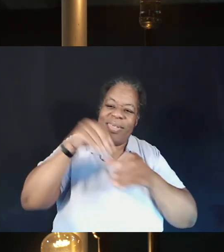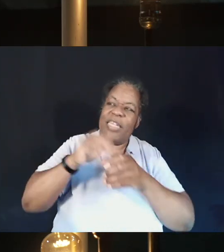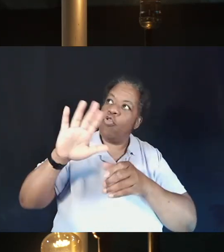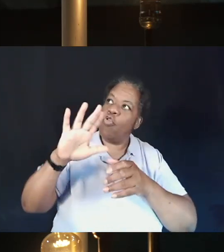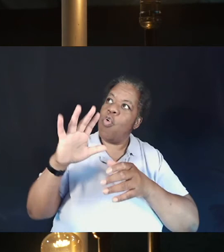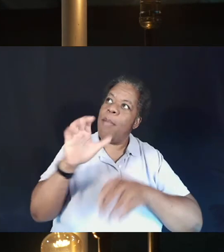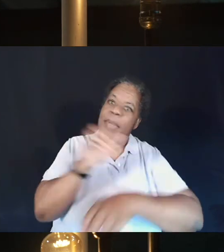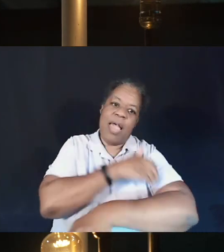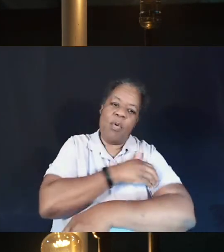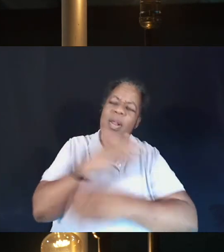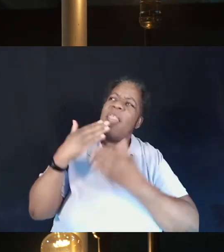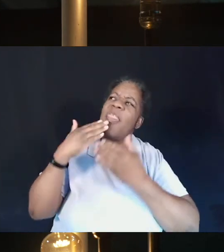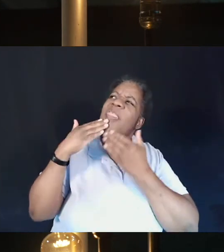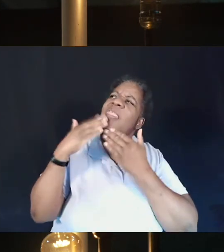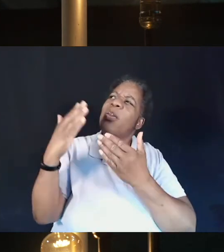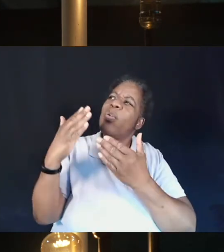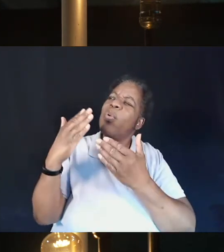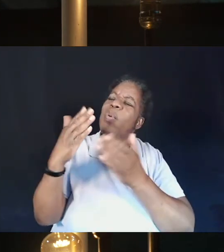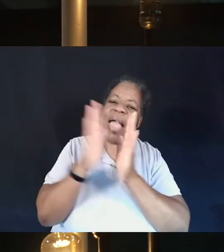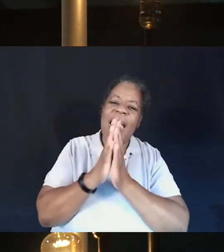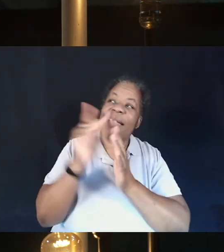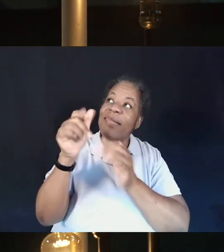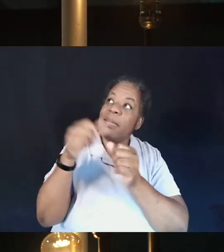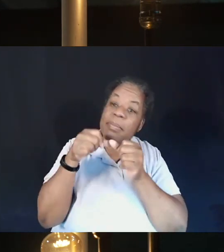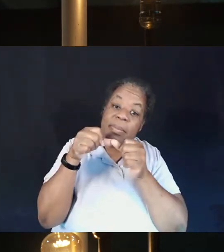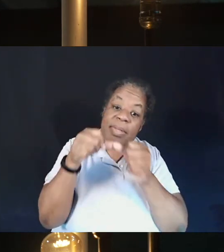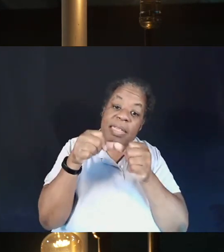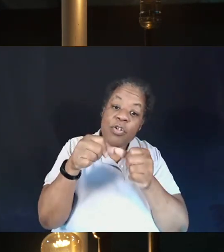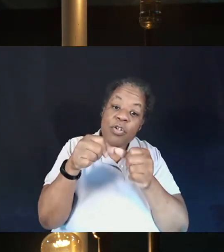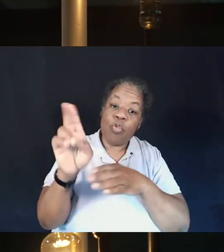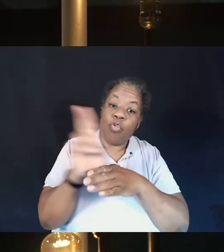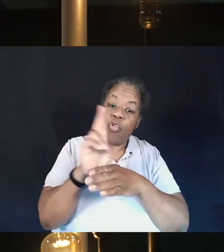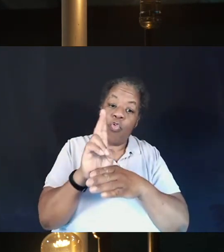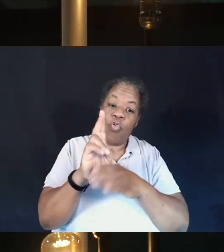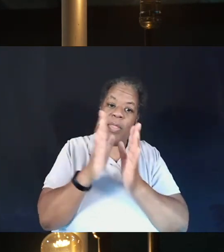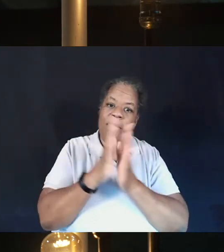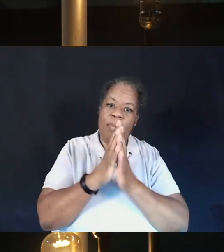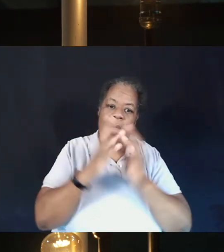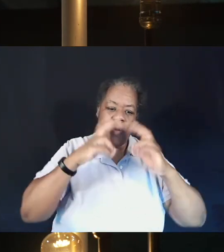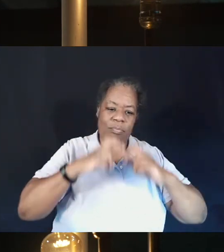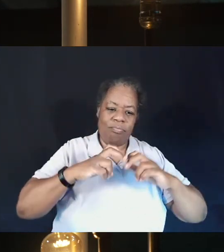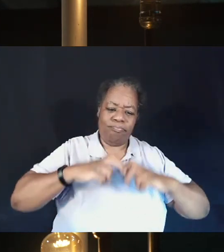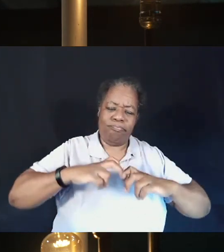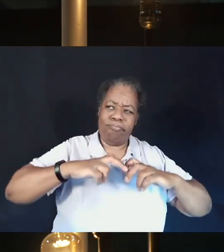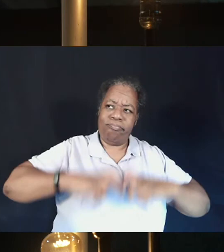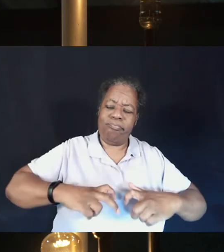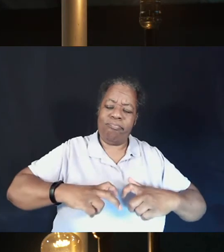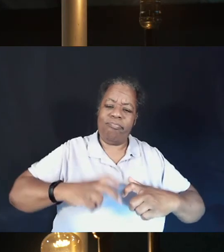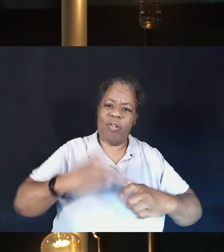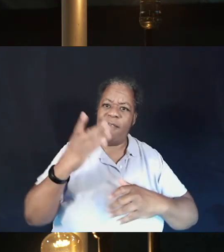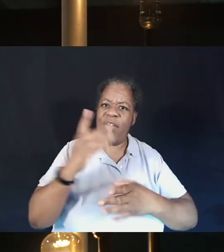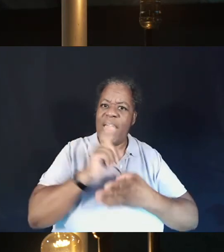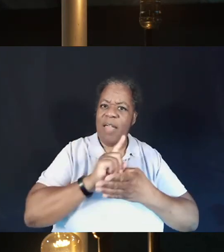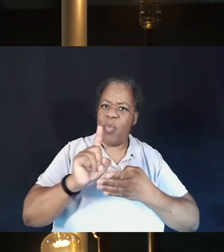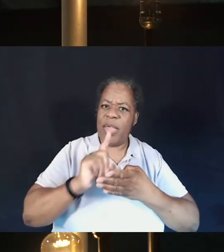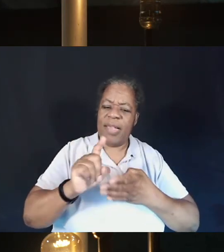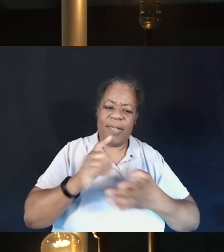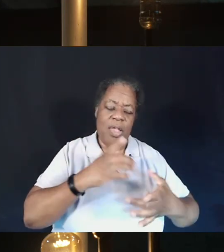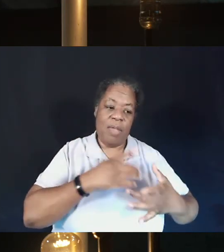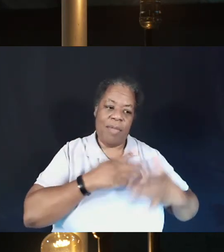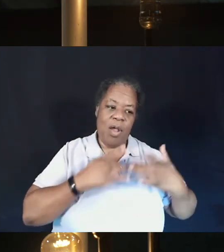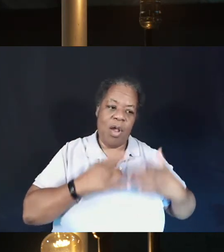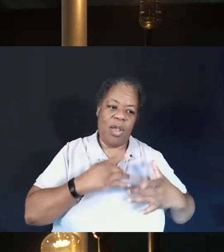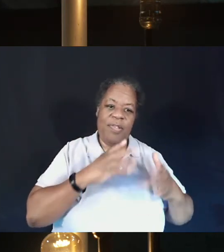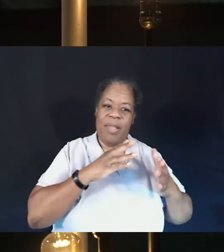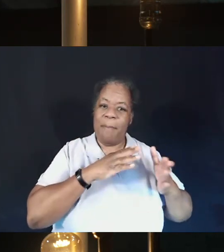this, and I ask, would you continue to use this in us over the next 5 weeks? Would our hearts be ready for the